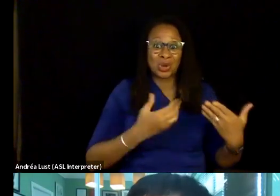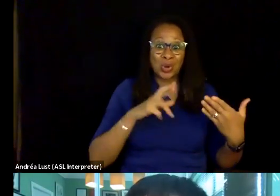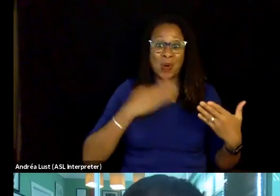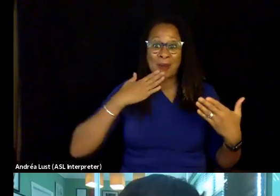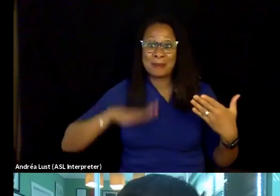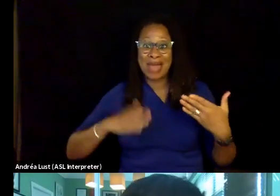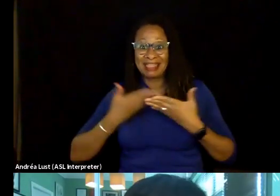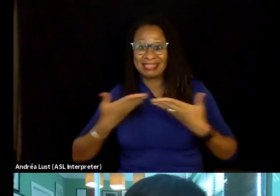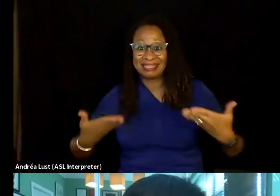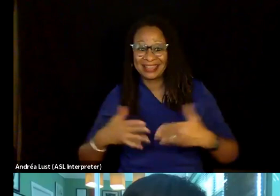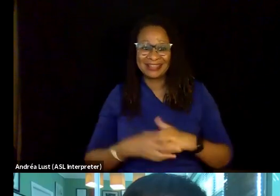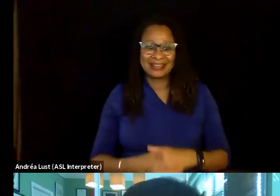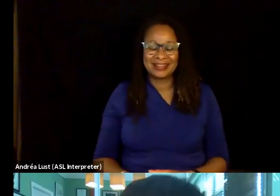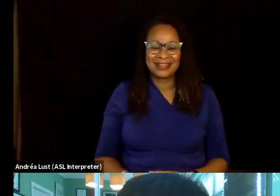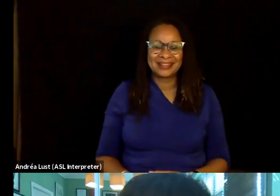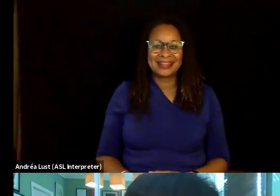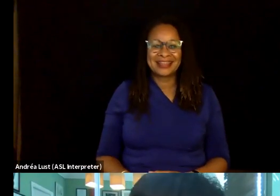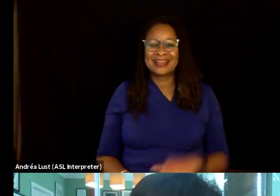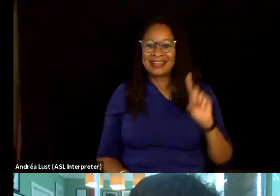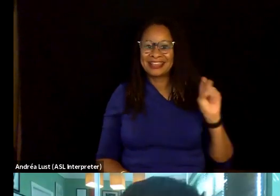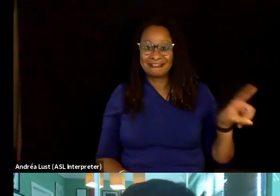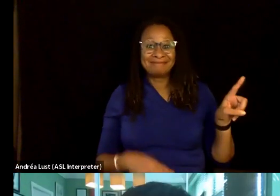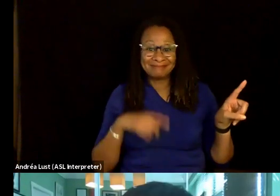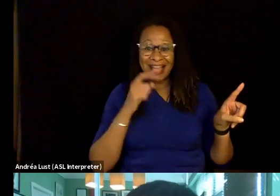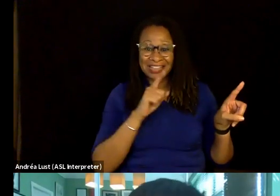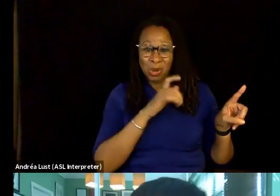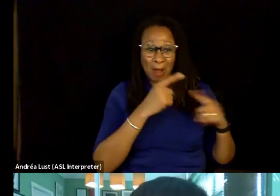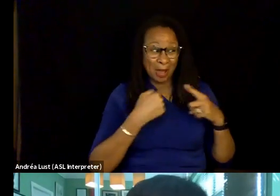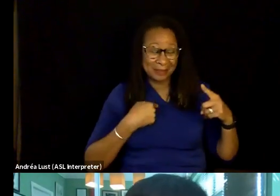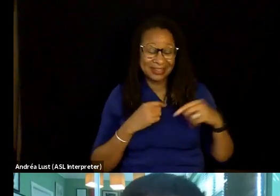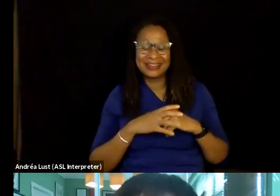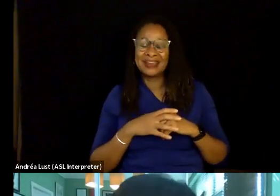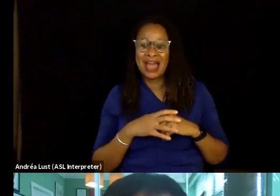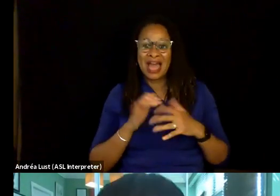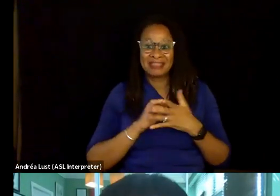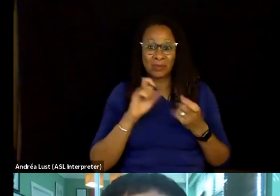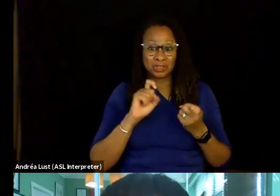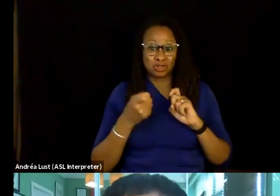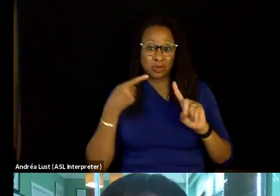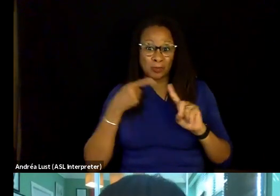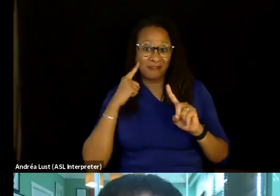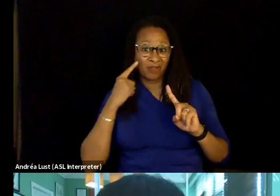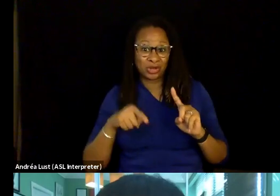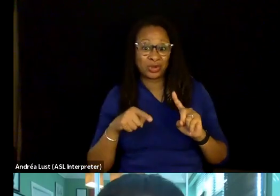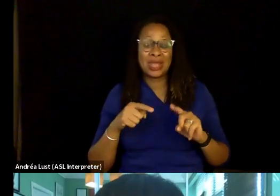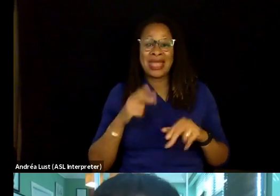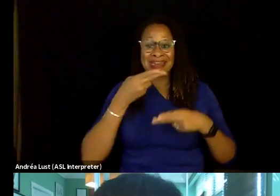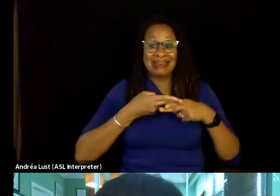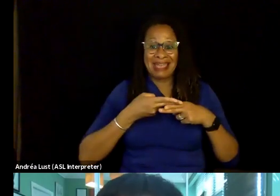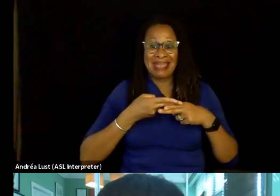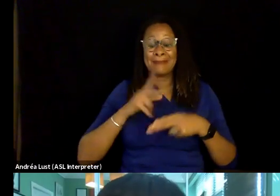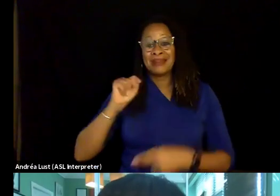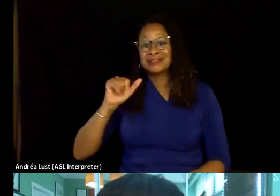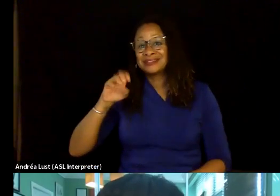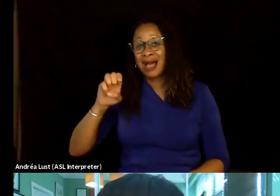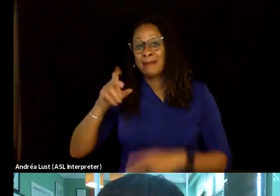ask Ramona the questions about that. No, yeah, you tell it, because that was a turning point for you, whether being named Time Person of the